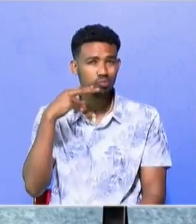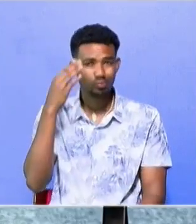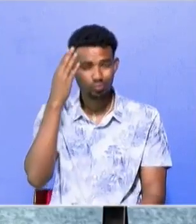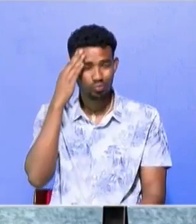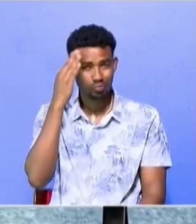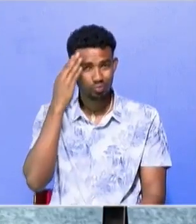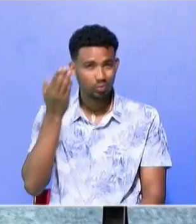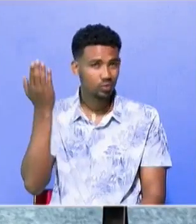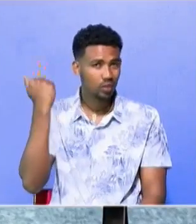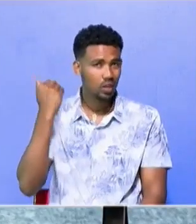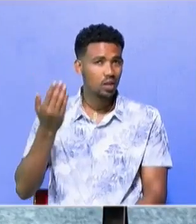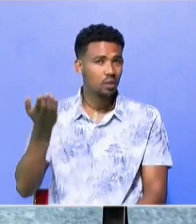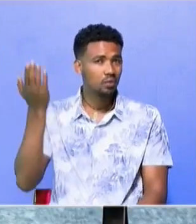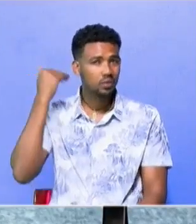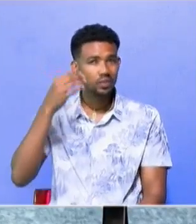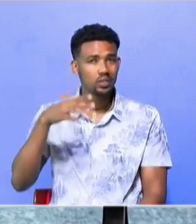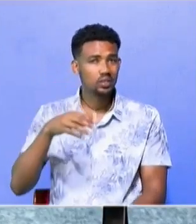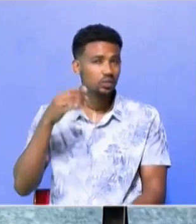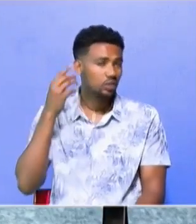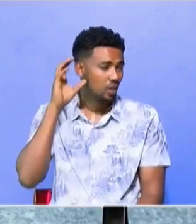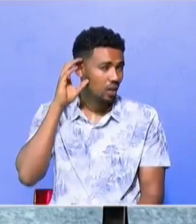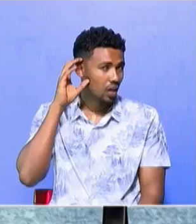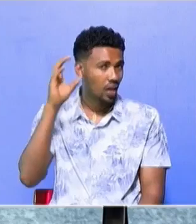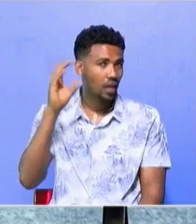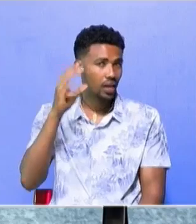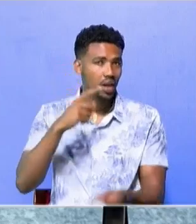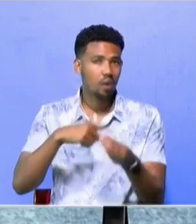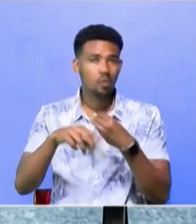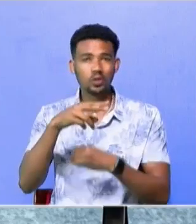you ever heard about verb?